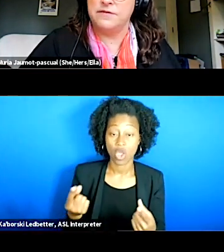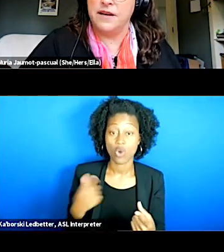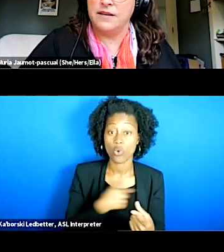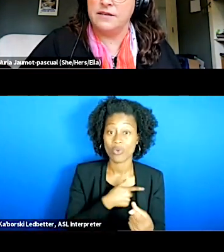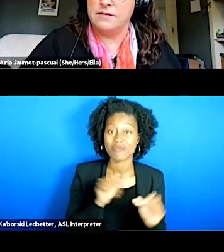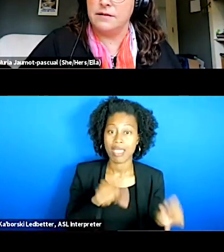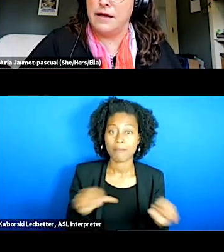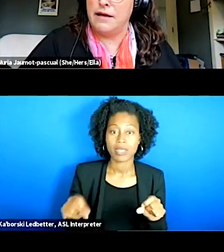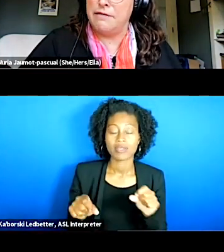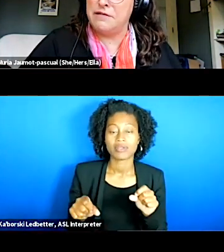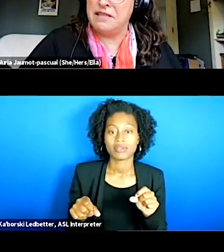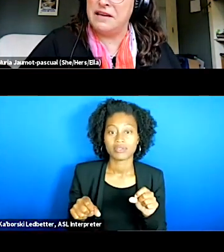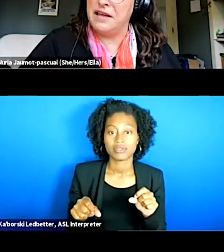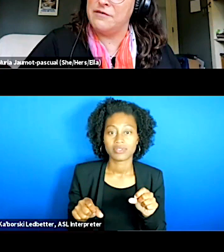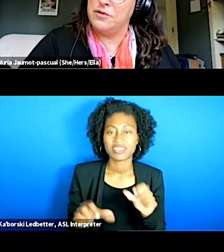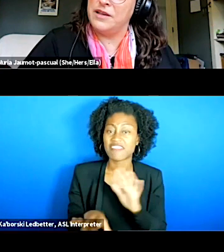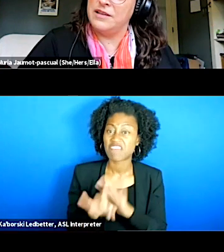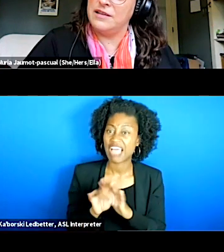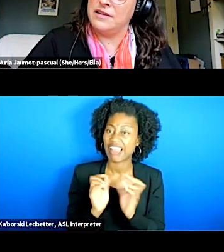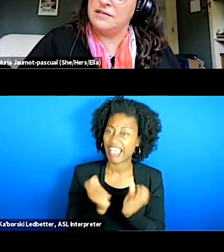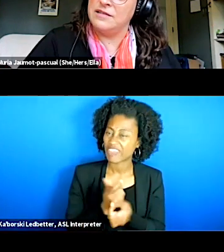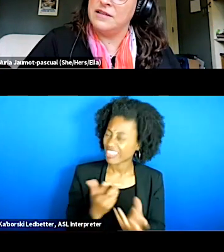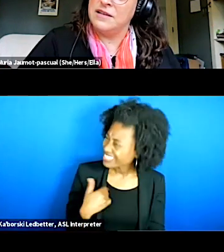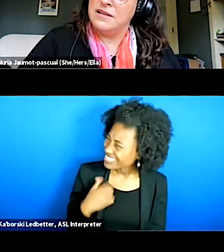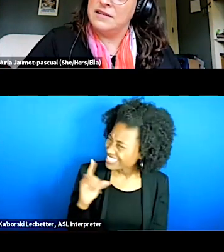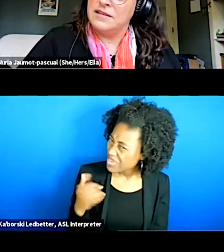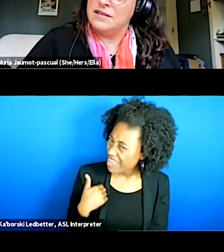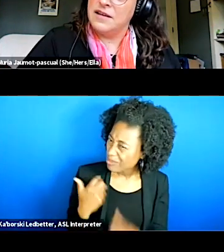to find everything. Have we?